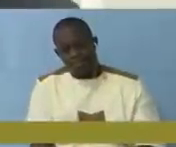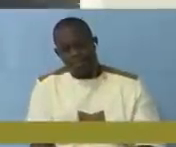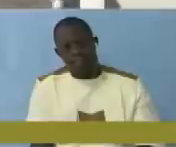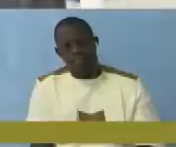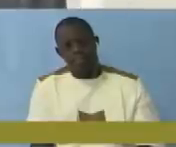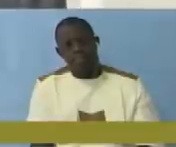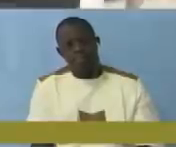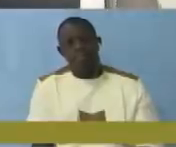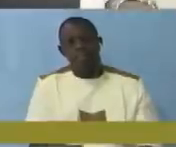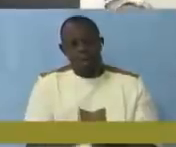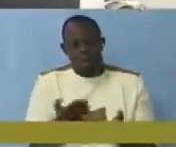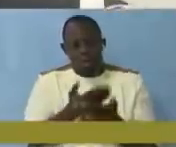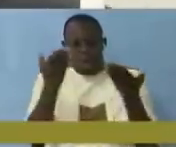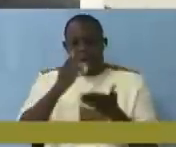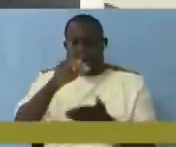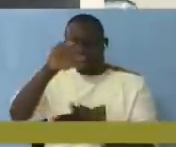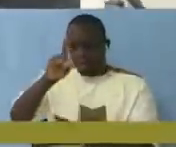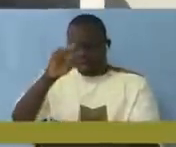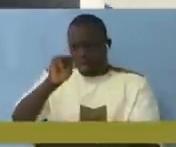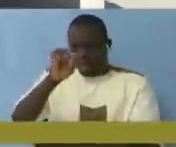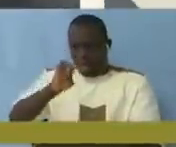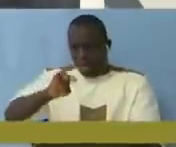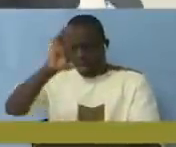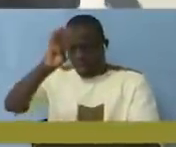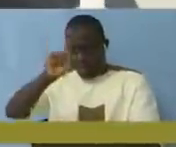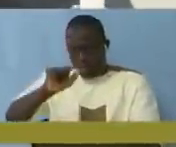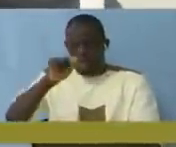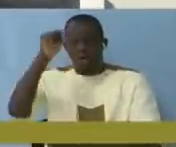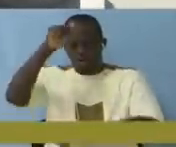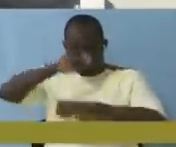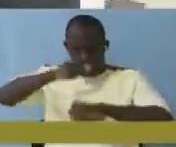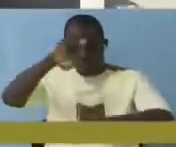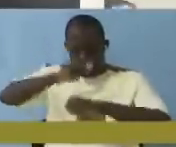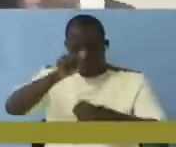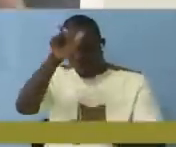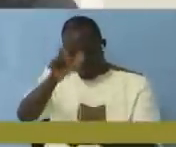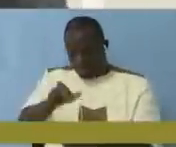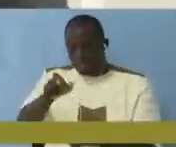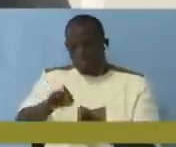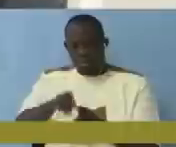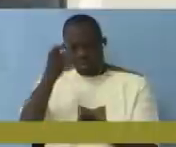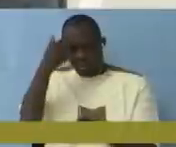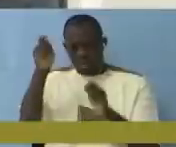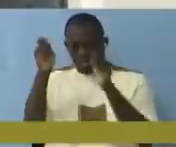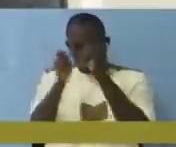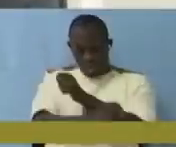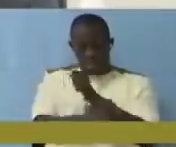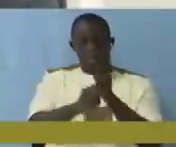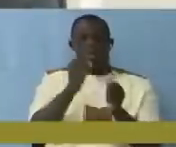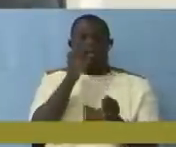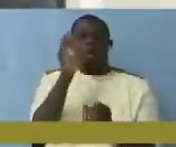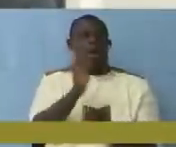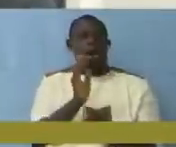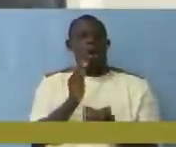Why would Demba torture him and he turns and say it is Baba and not Demba? Why?